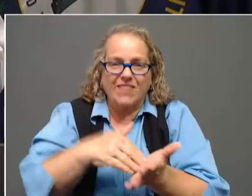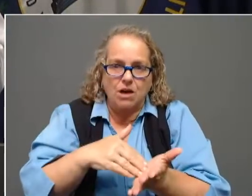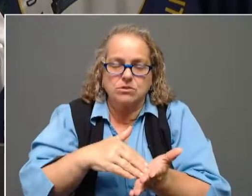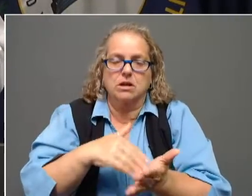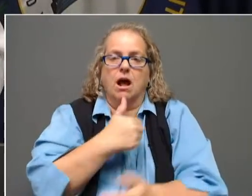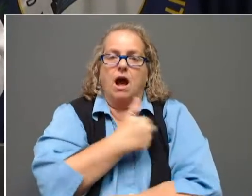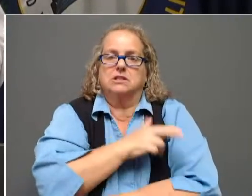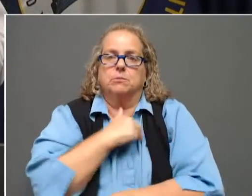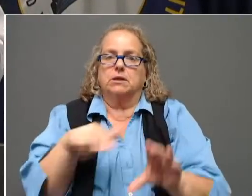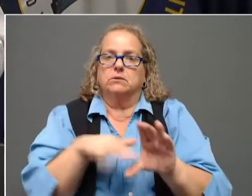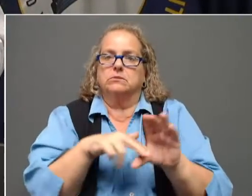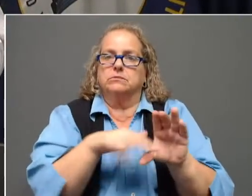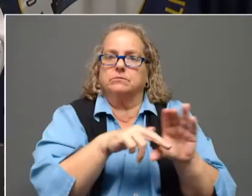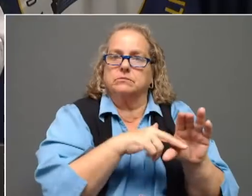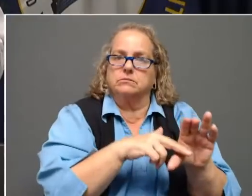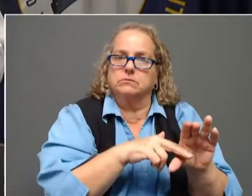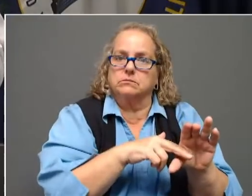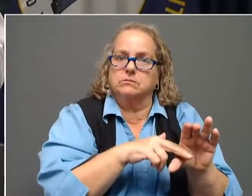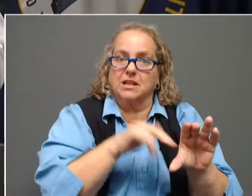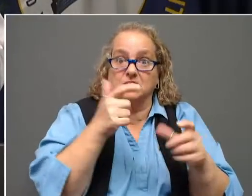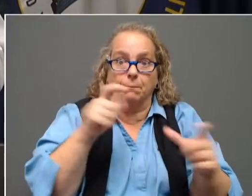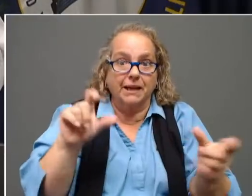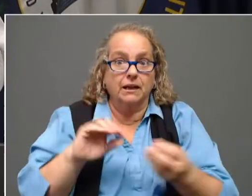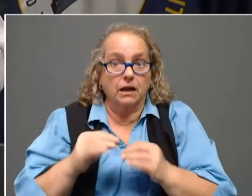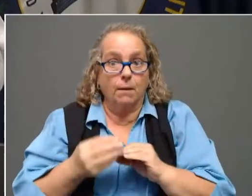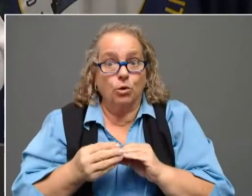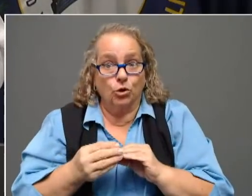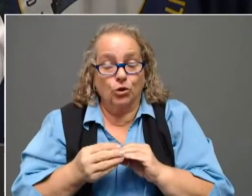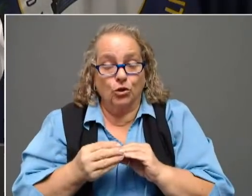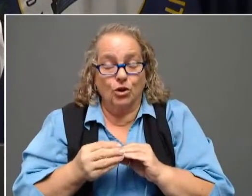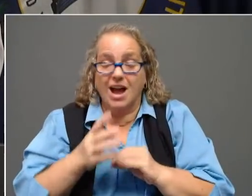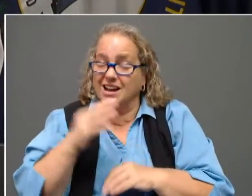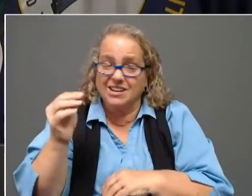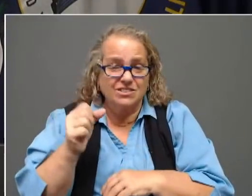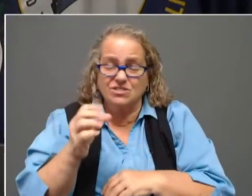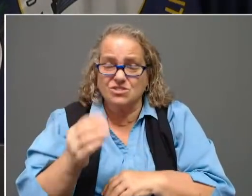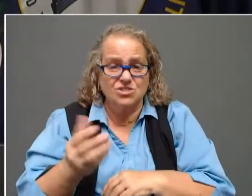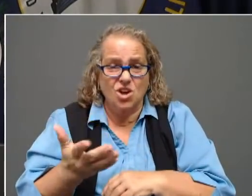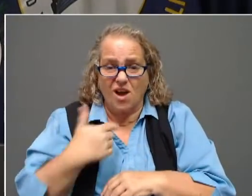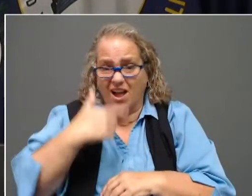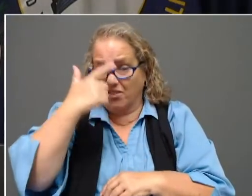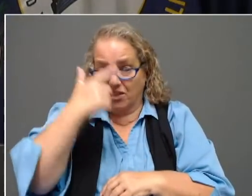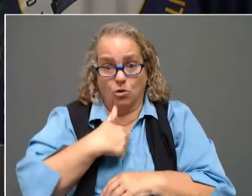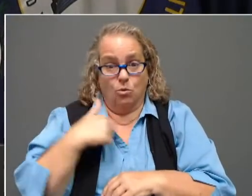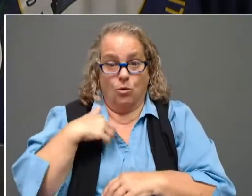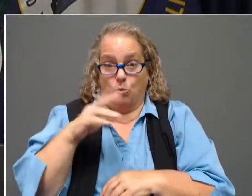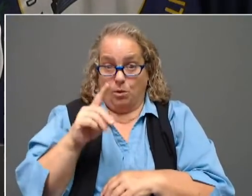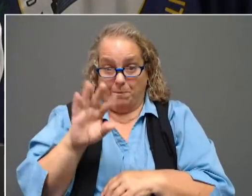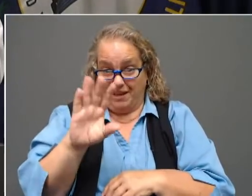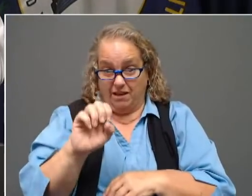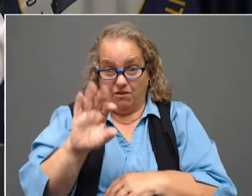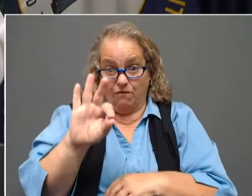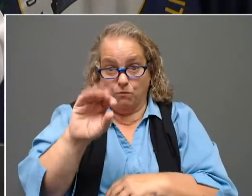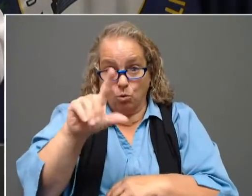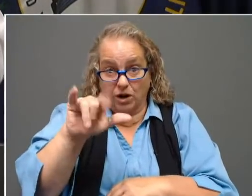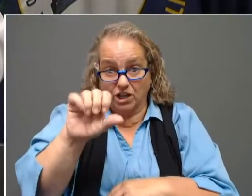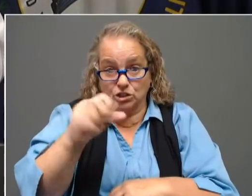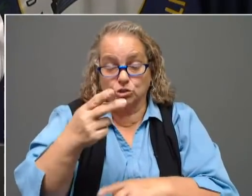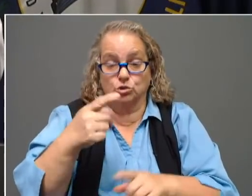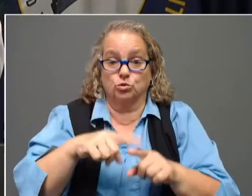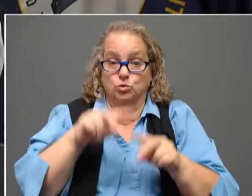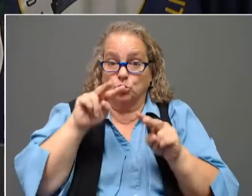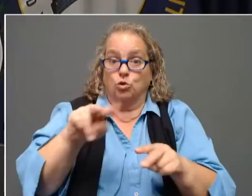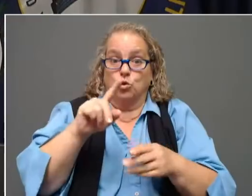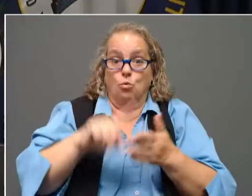hospital. It's big numbers. And so I think that we would be foolish to look to what's happening in